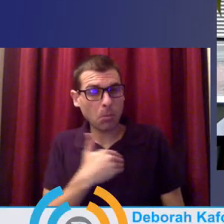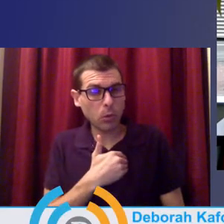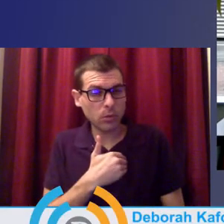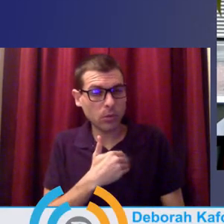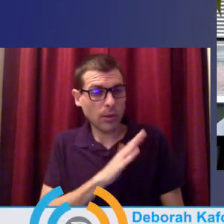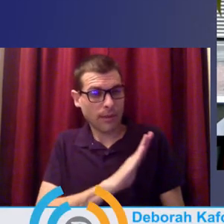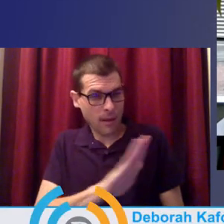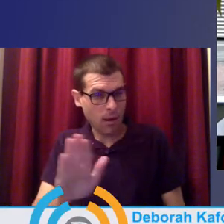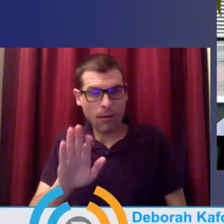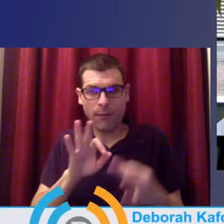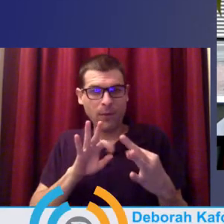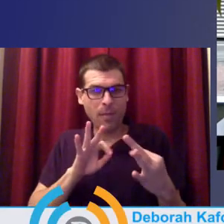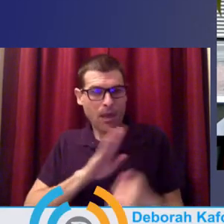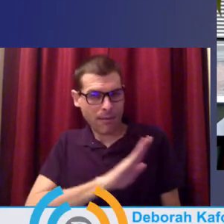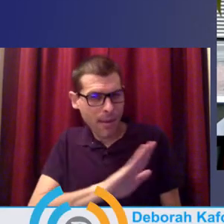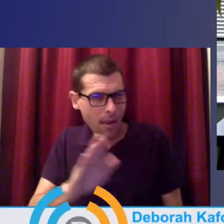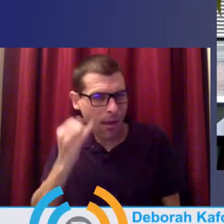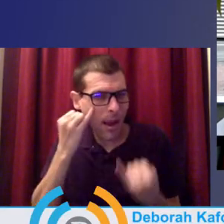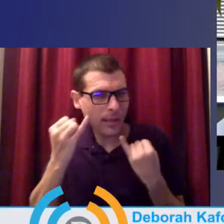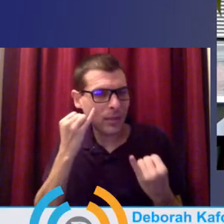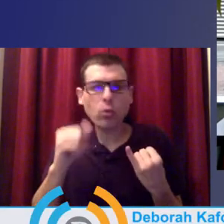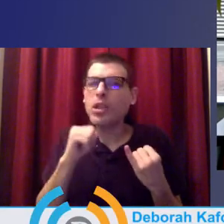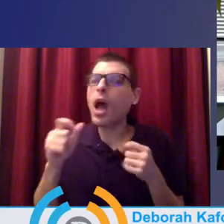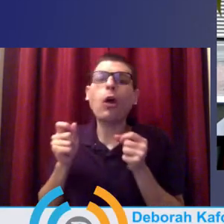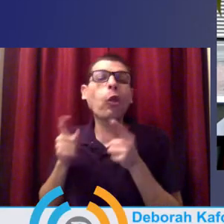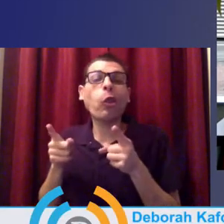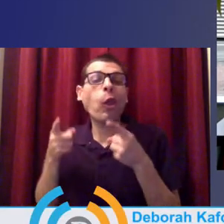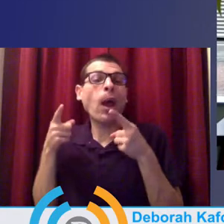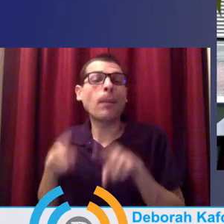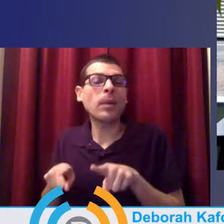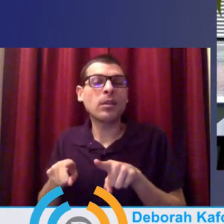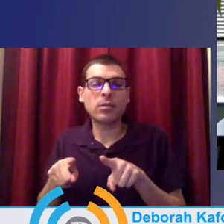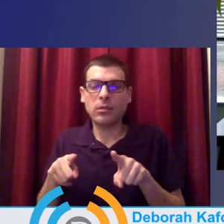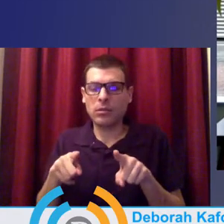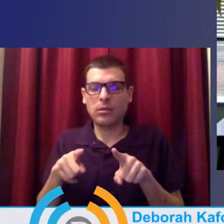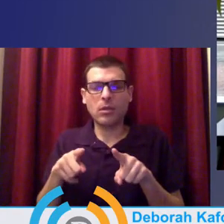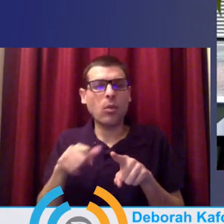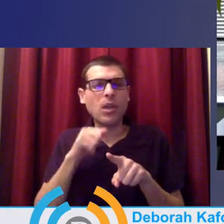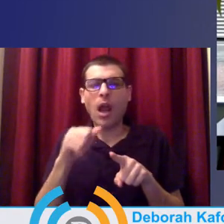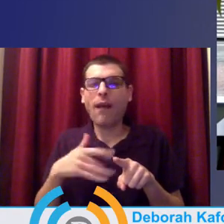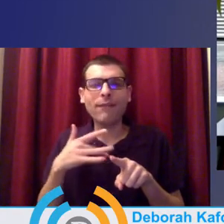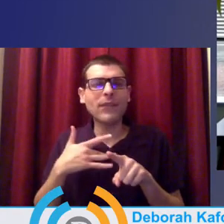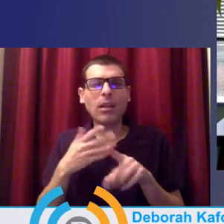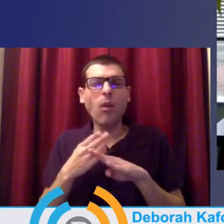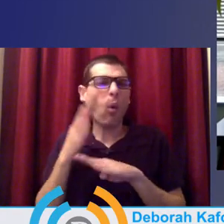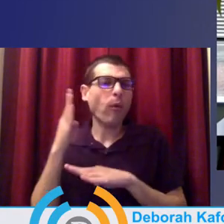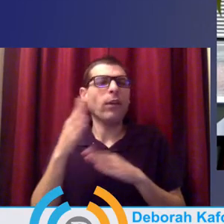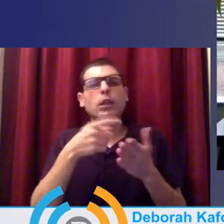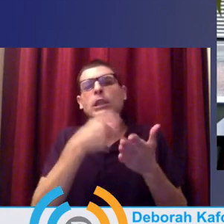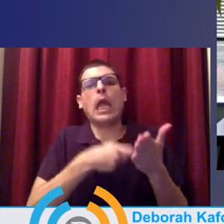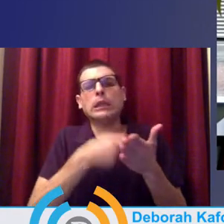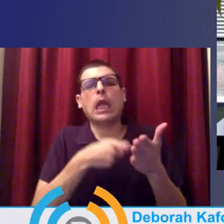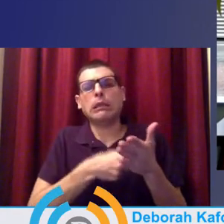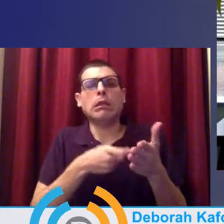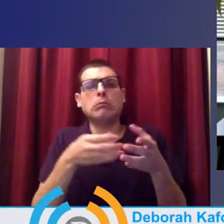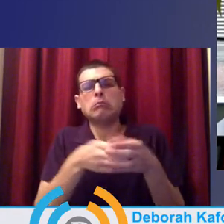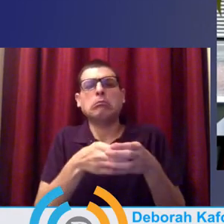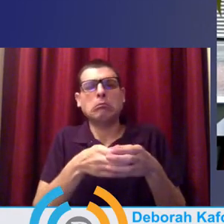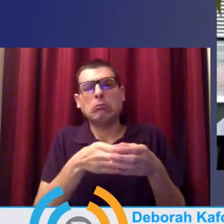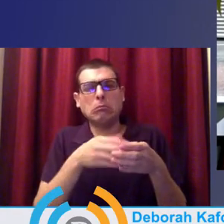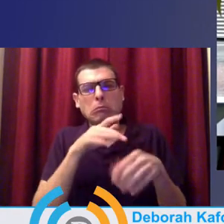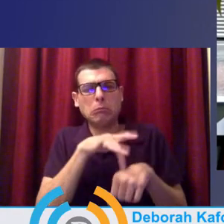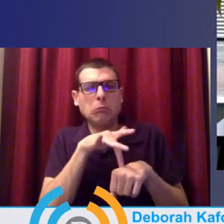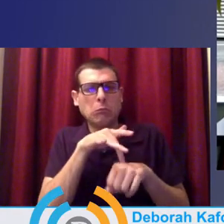so I believe that they were done in a way that doesn't put a disproportionate harm on one particular sector of our